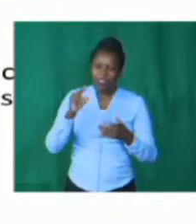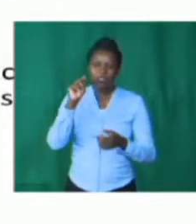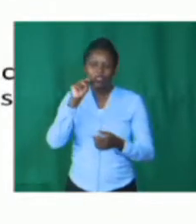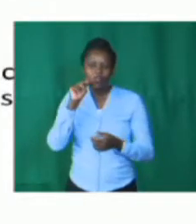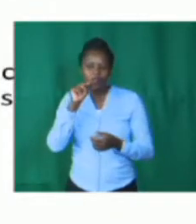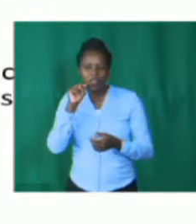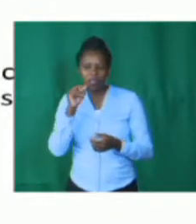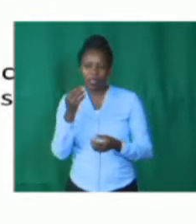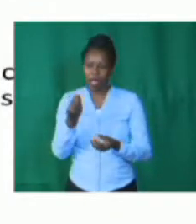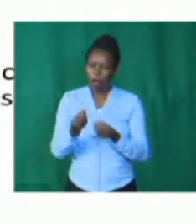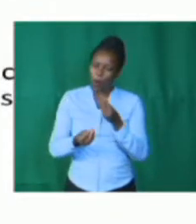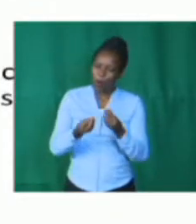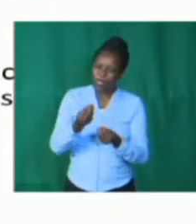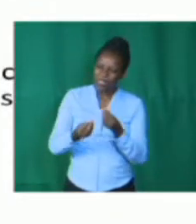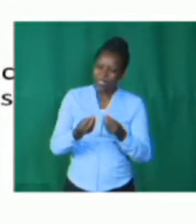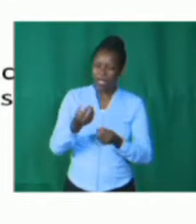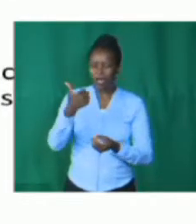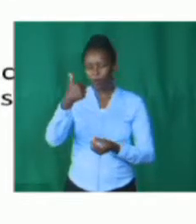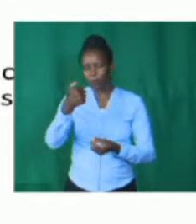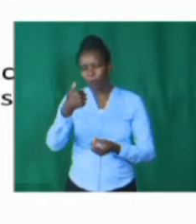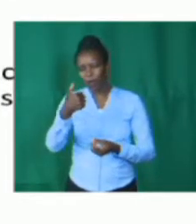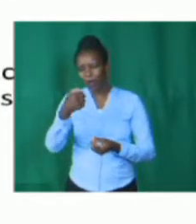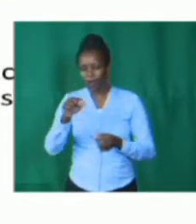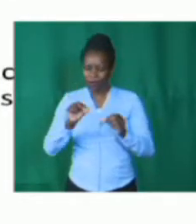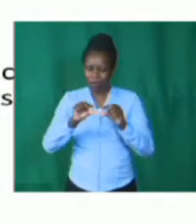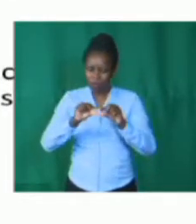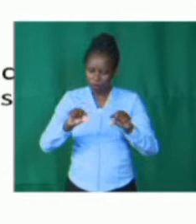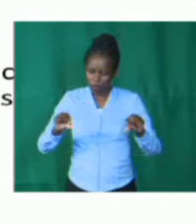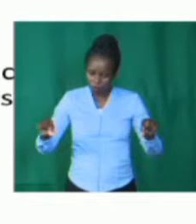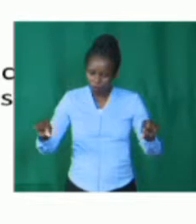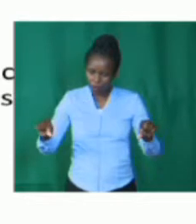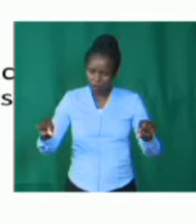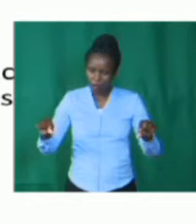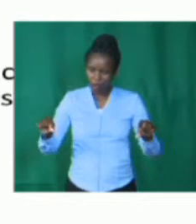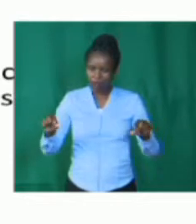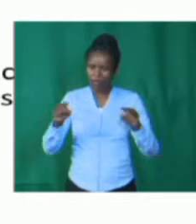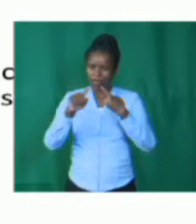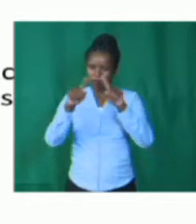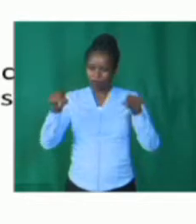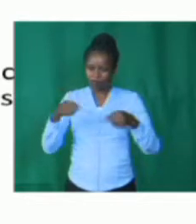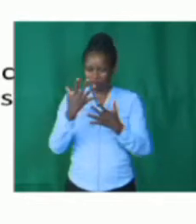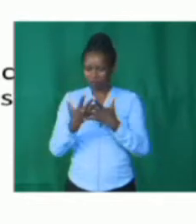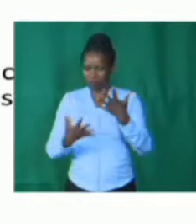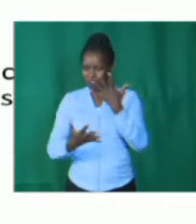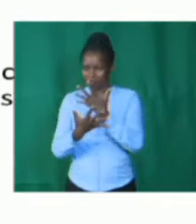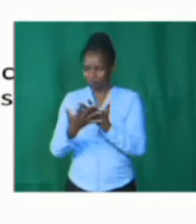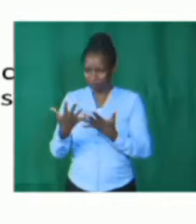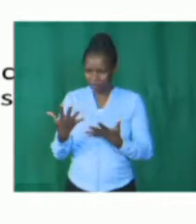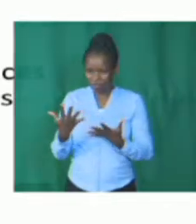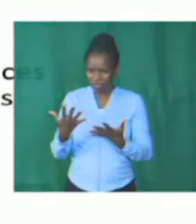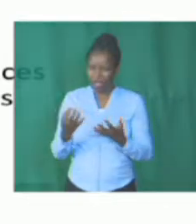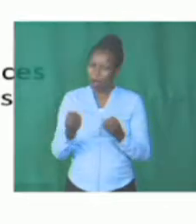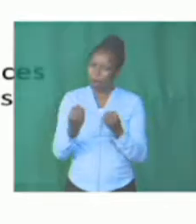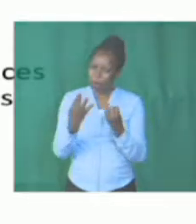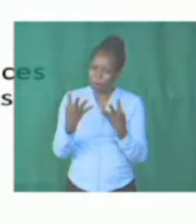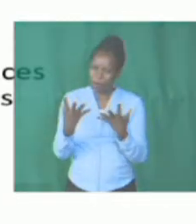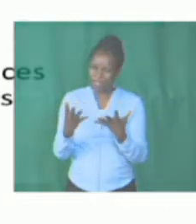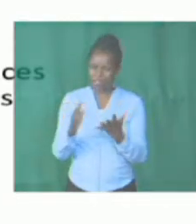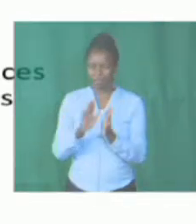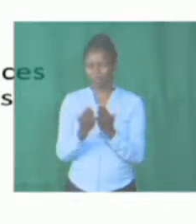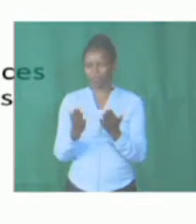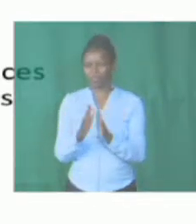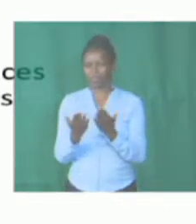need a pencil, a pen, a ruler, a squared paper, a mathematics exercise book, and